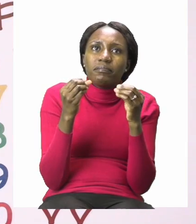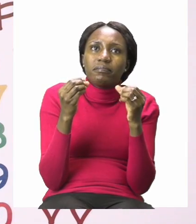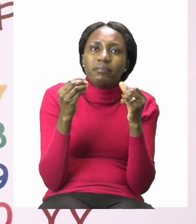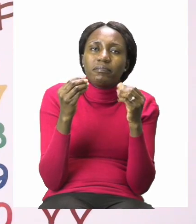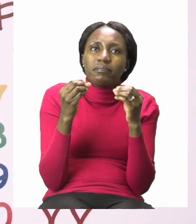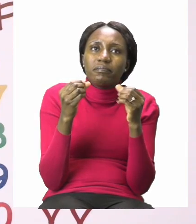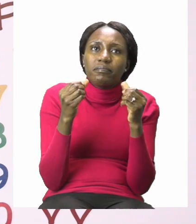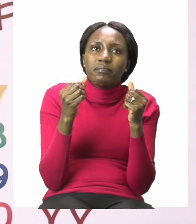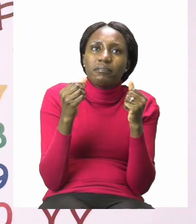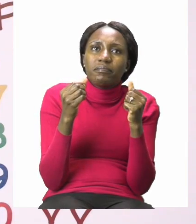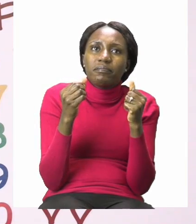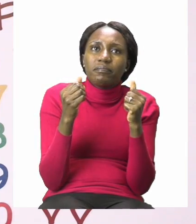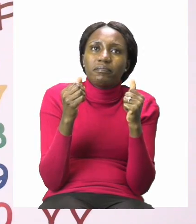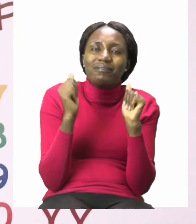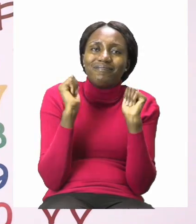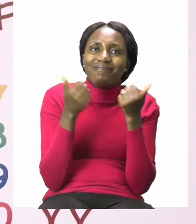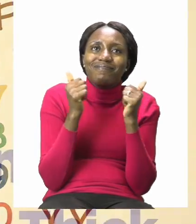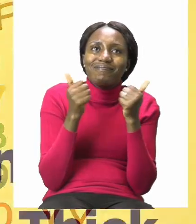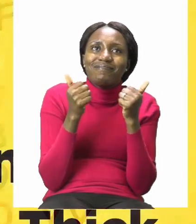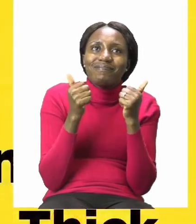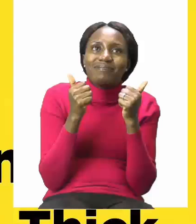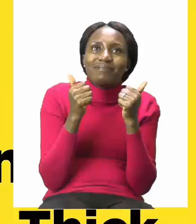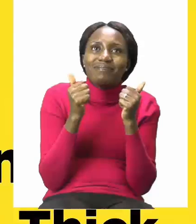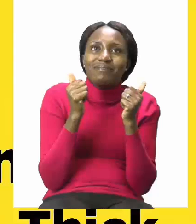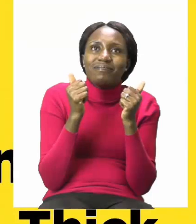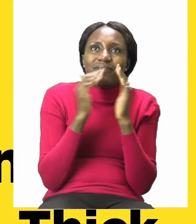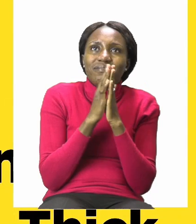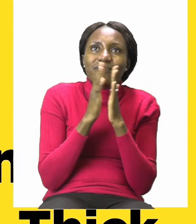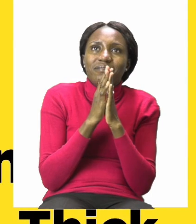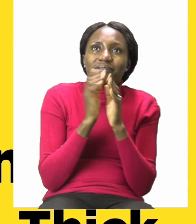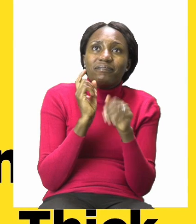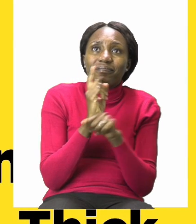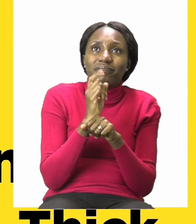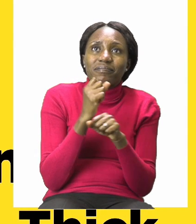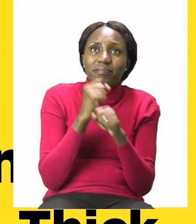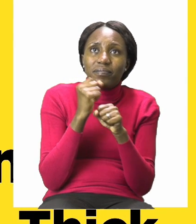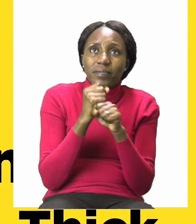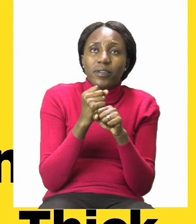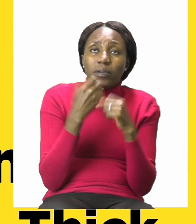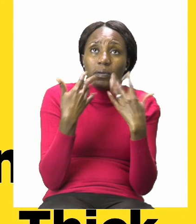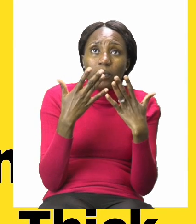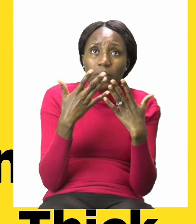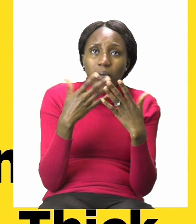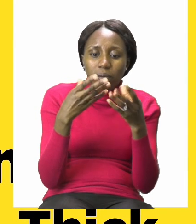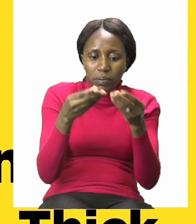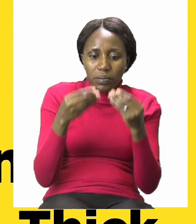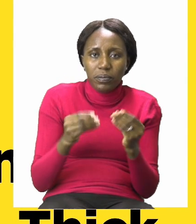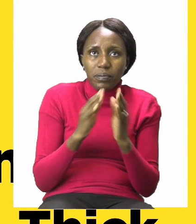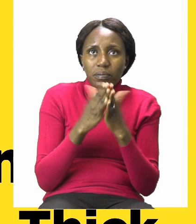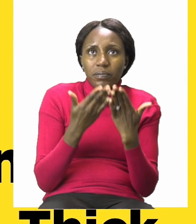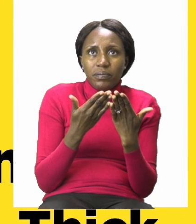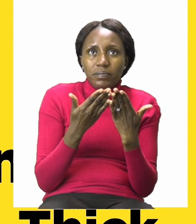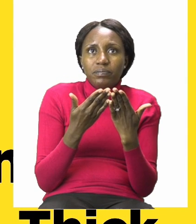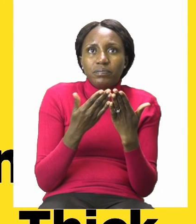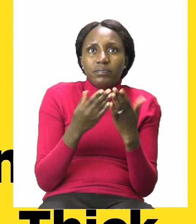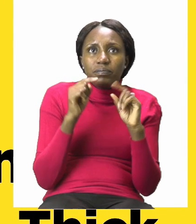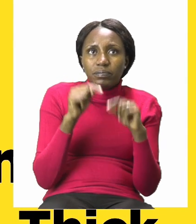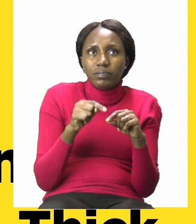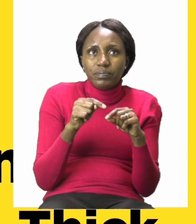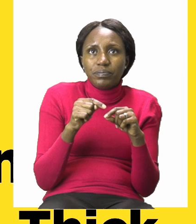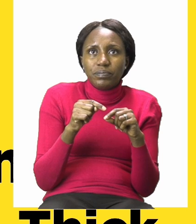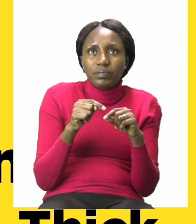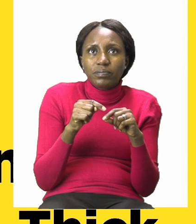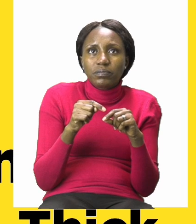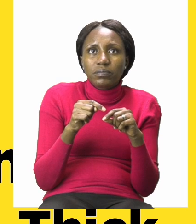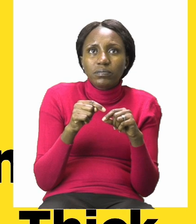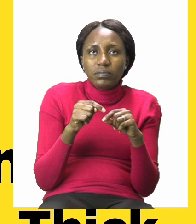too. Well done. Make sure your hands are dry before you touch anything else. For today's lesson, we will be